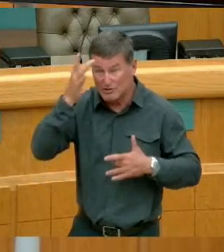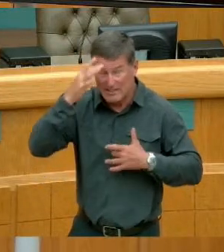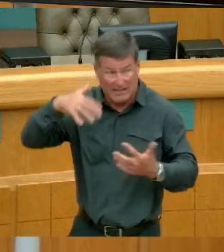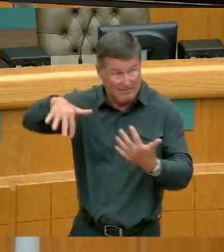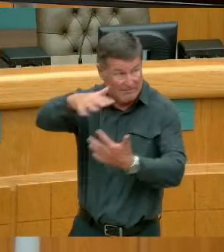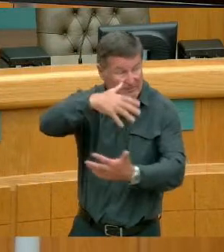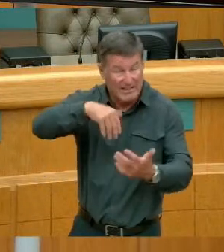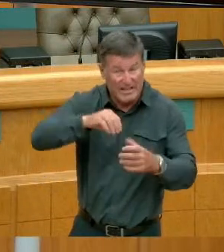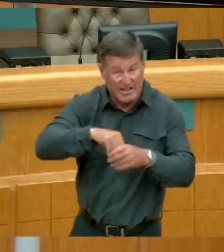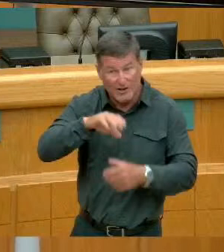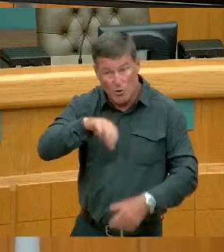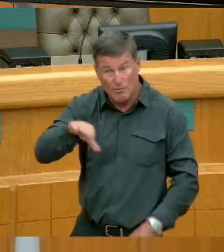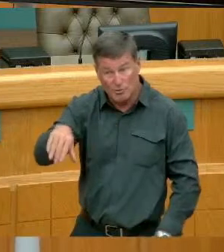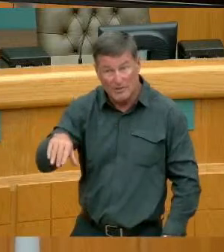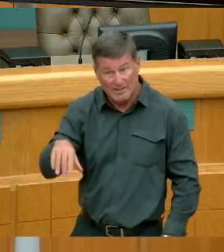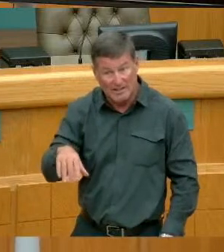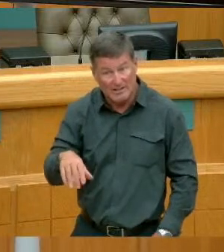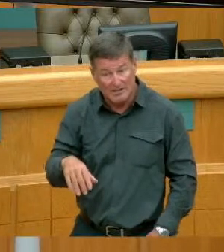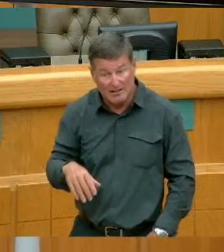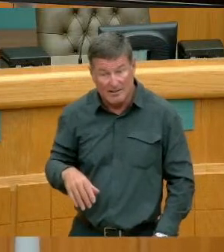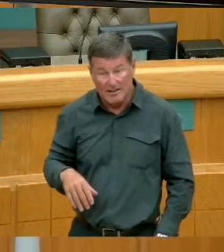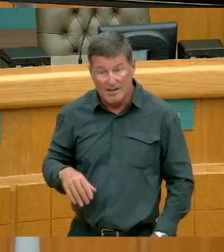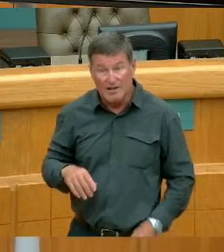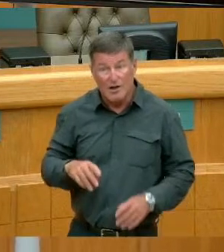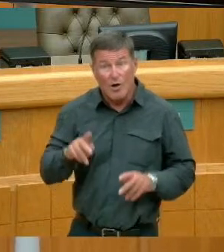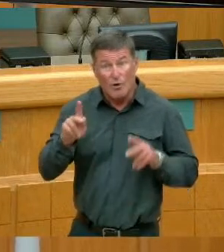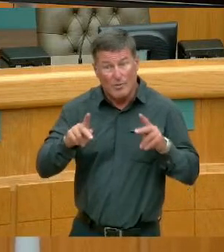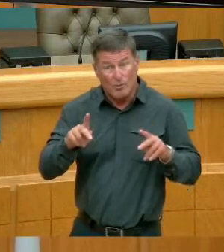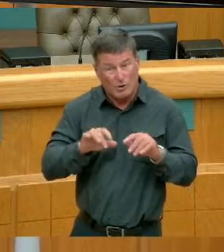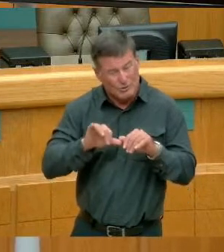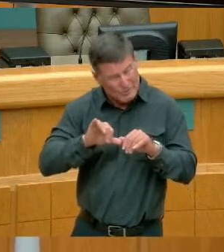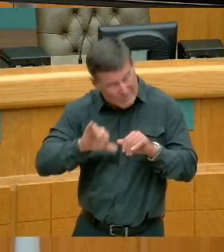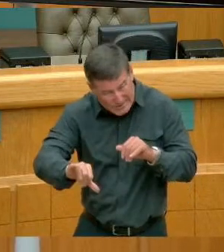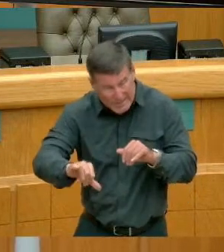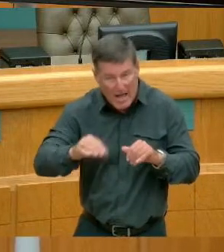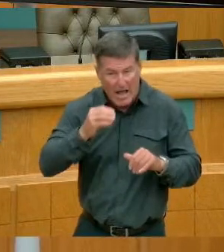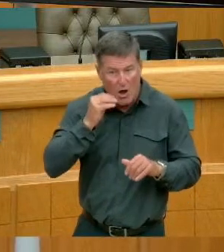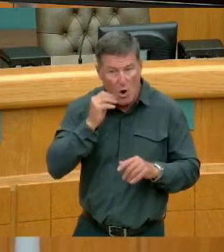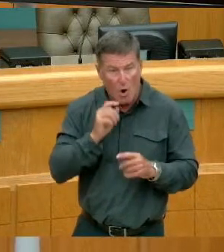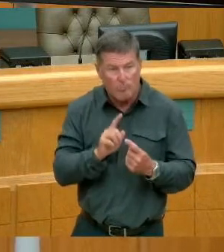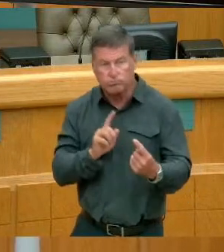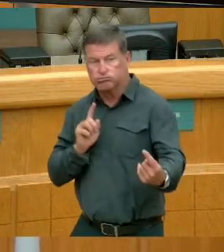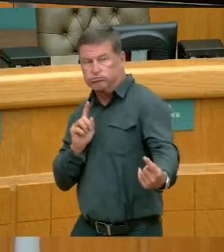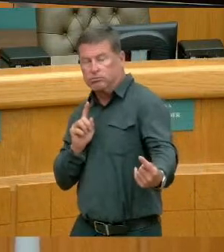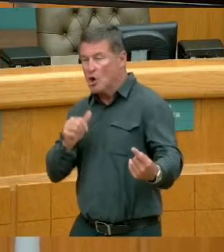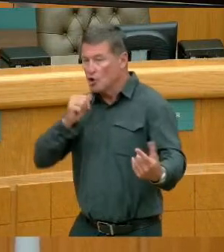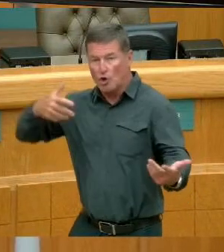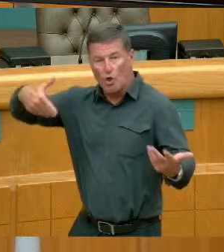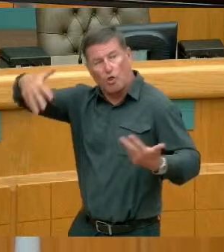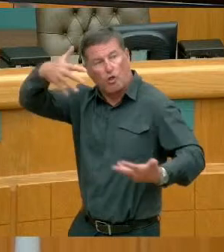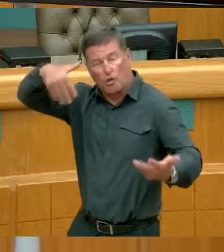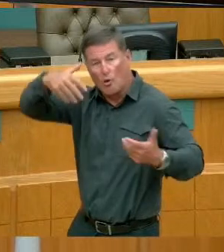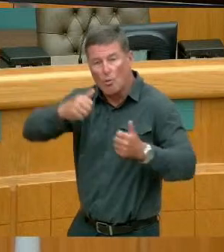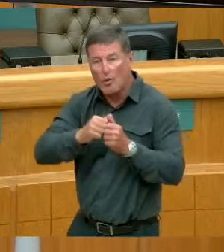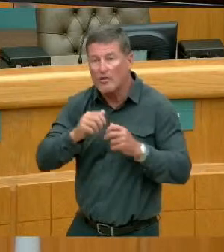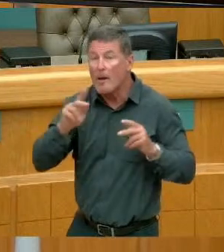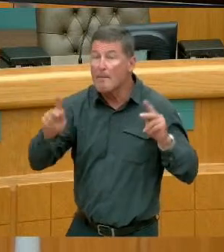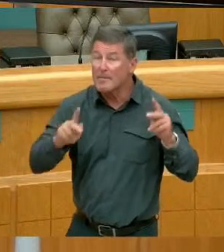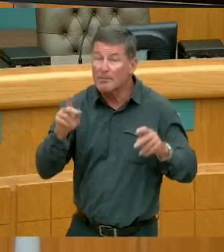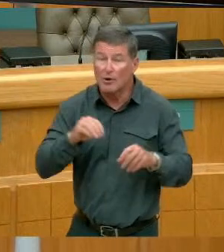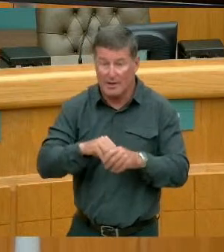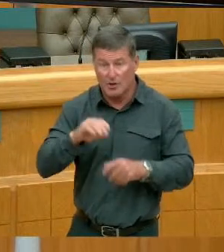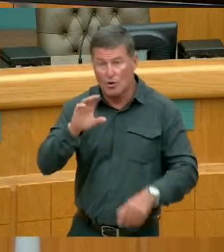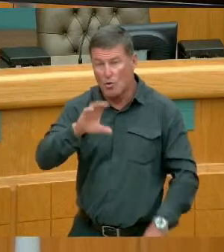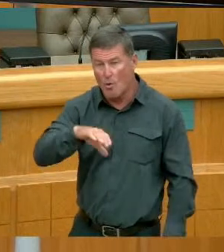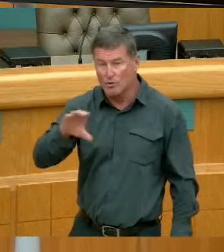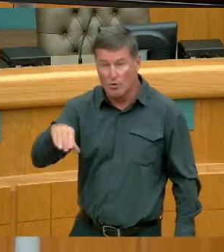that have the virus to stay in isolation and do not mix with the regular general population